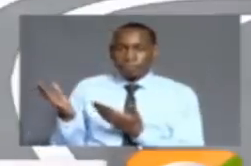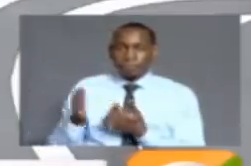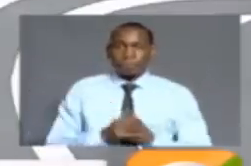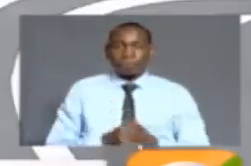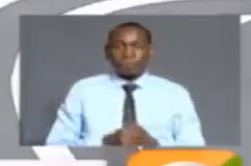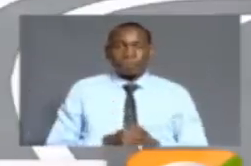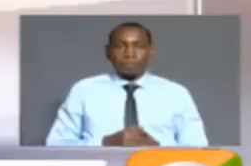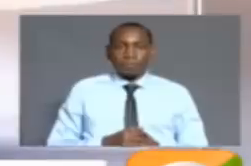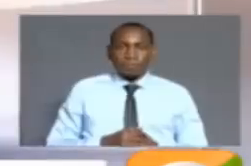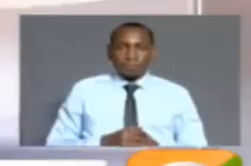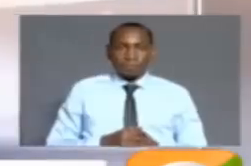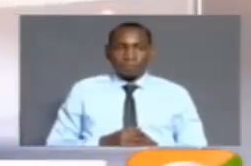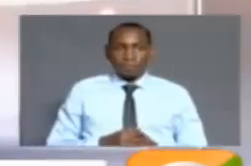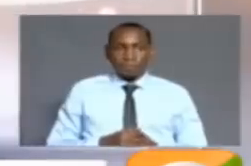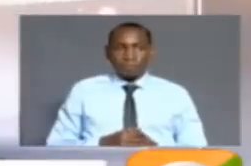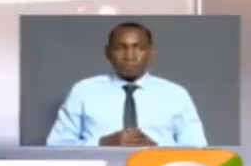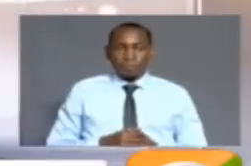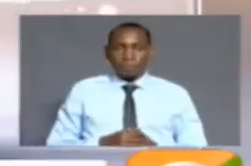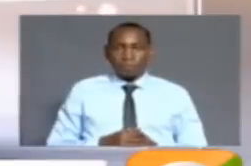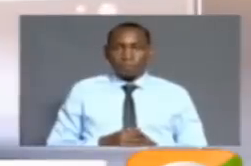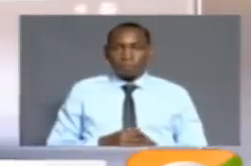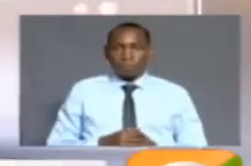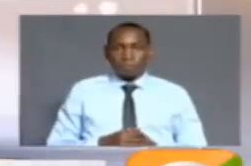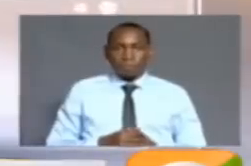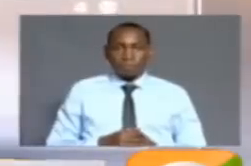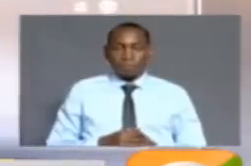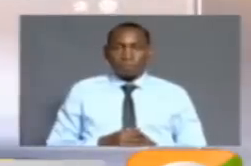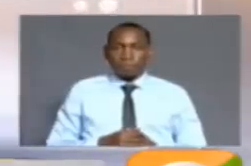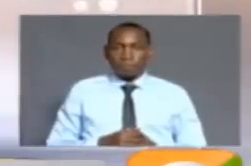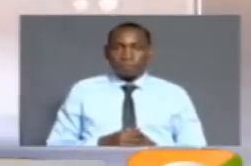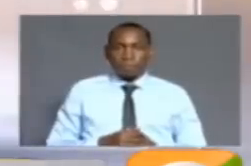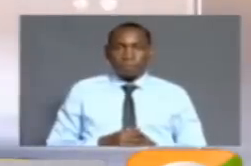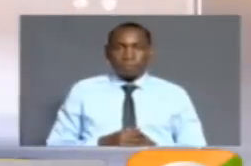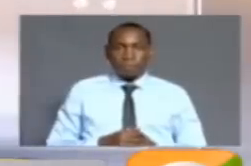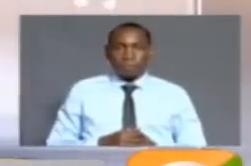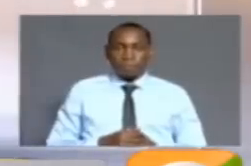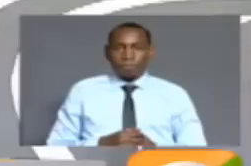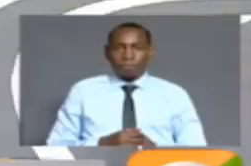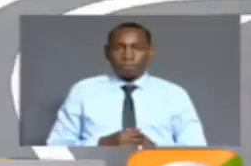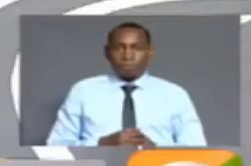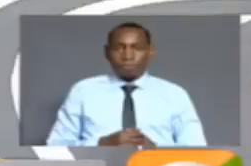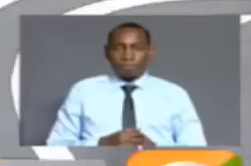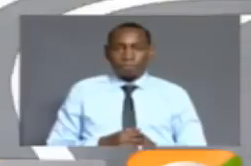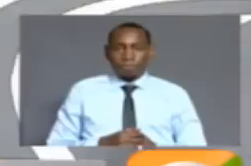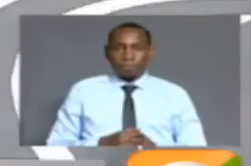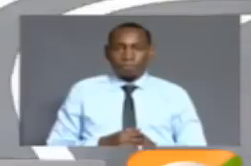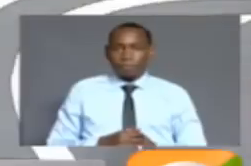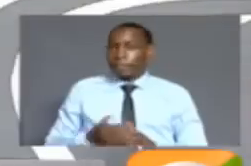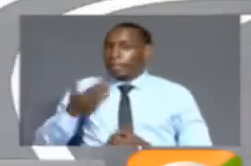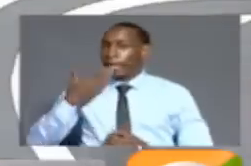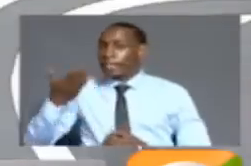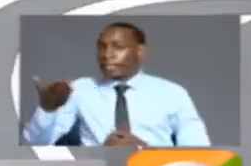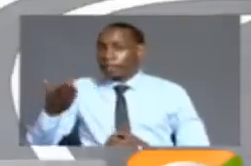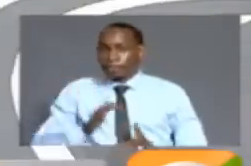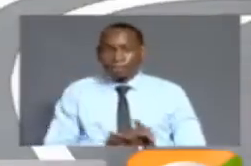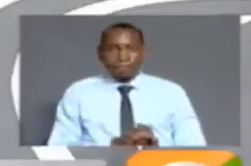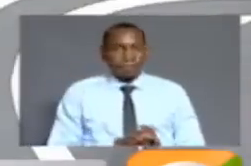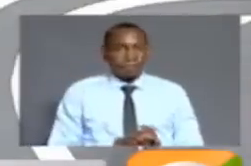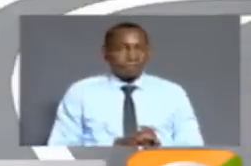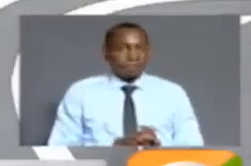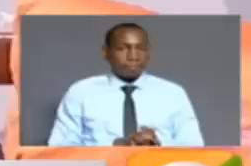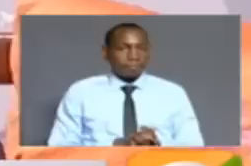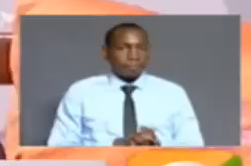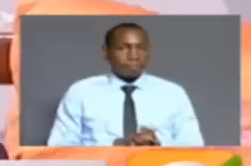Wamalwa says, after the end of their term as senators in 2022, what do they want to be? Aha. Gotcha. You know